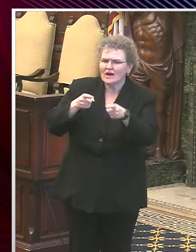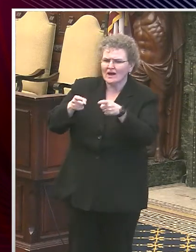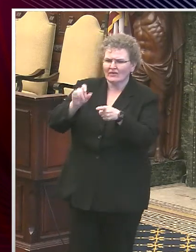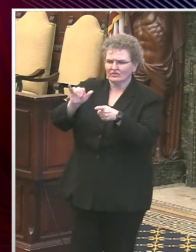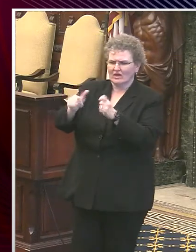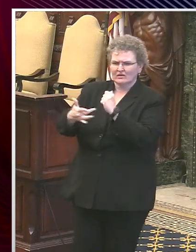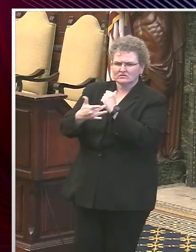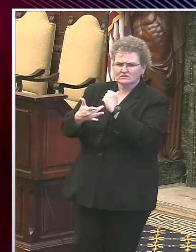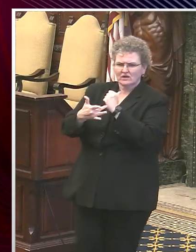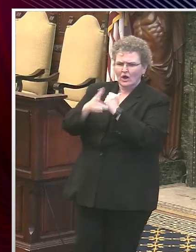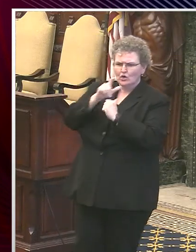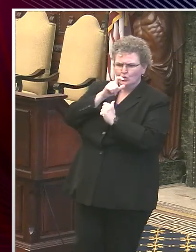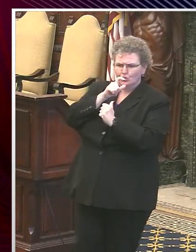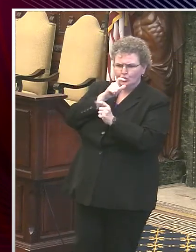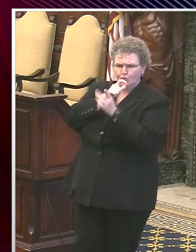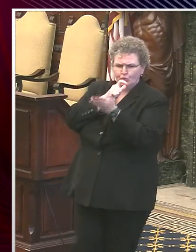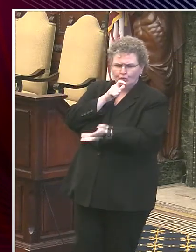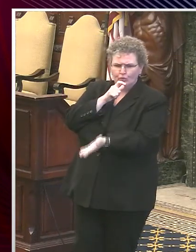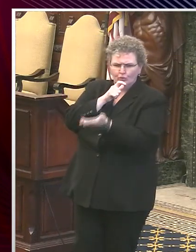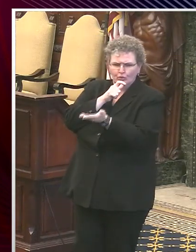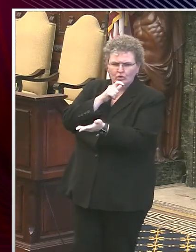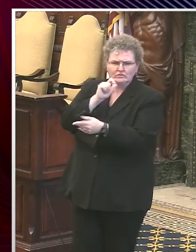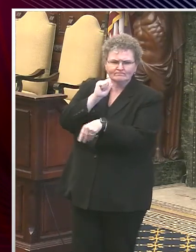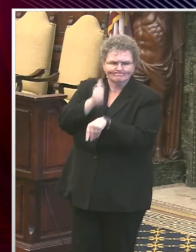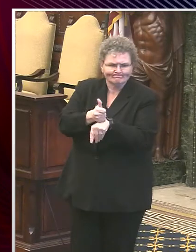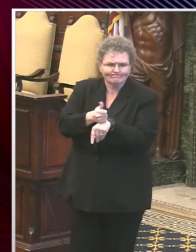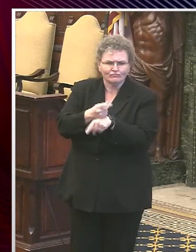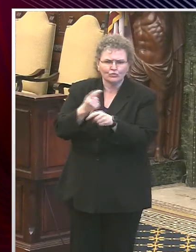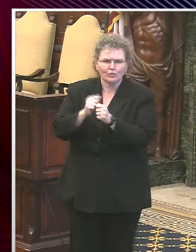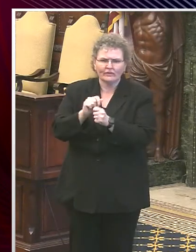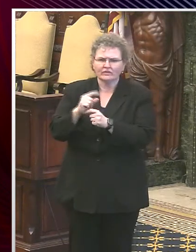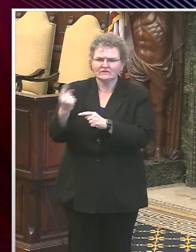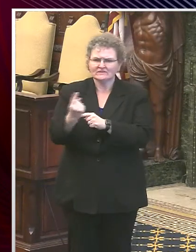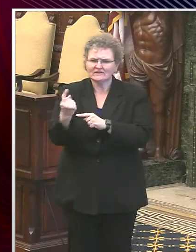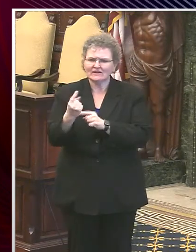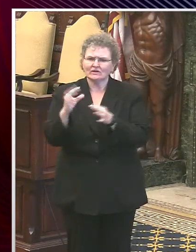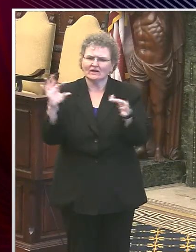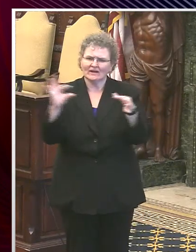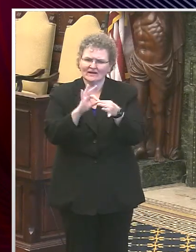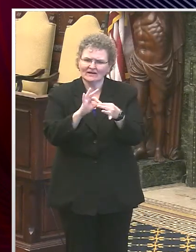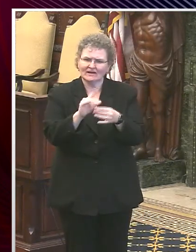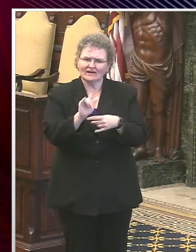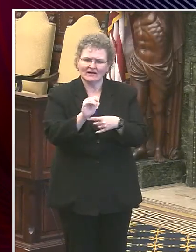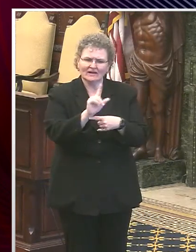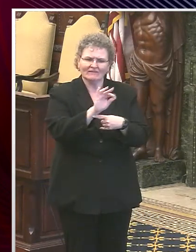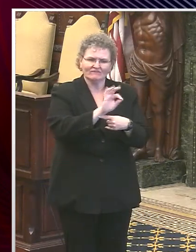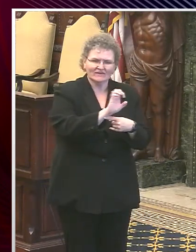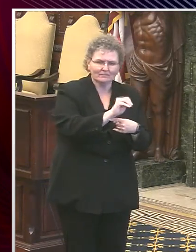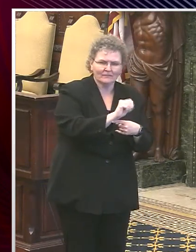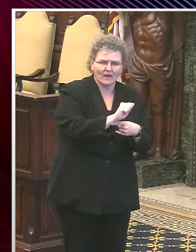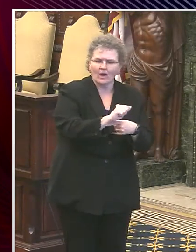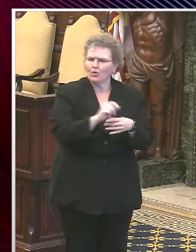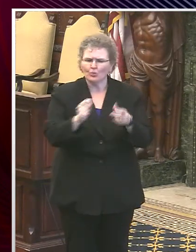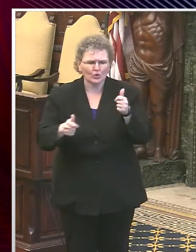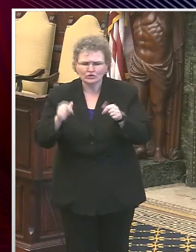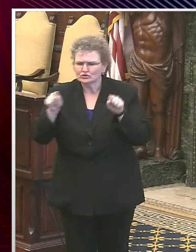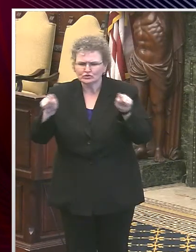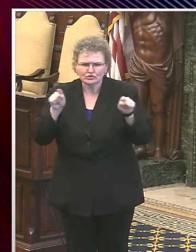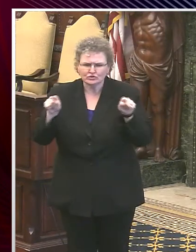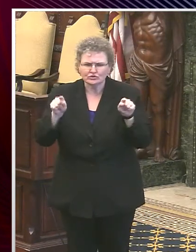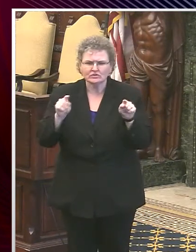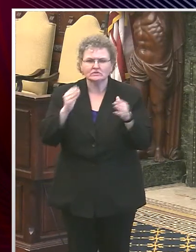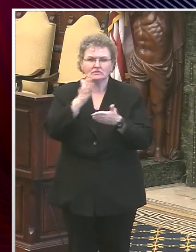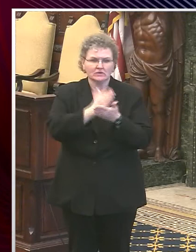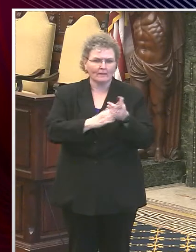technology as far as trying to create single-use link problems, whether it's FEMA or the city? And sort of as a second part of the question,